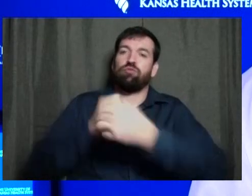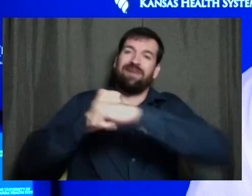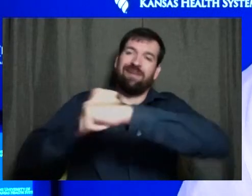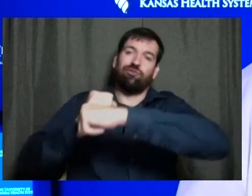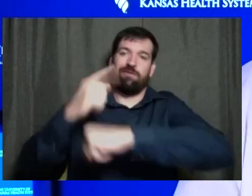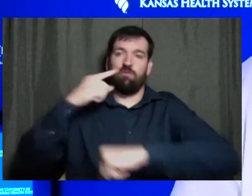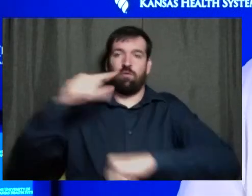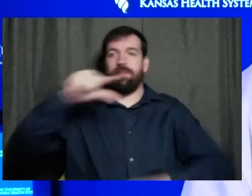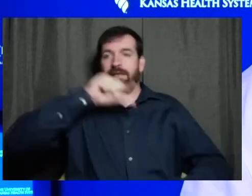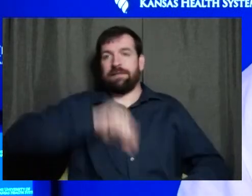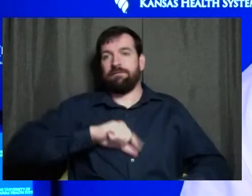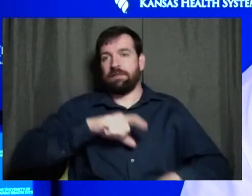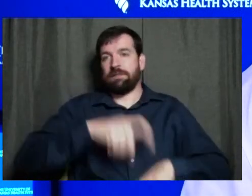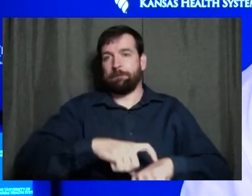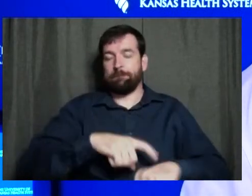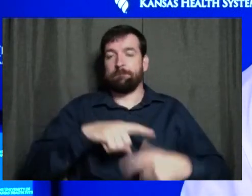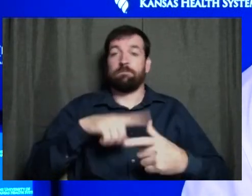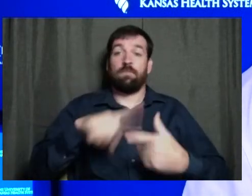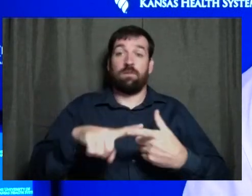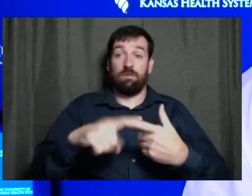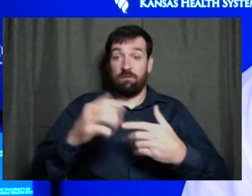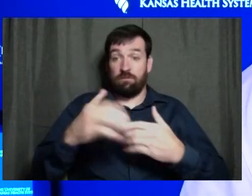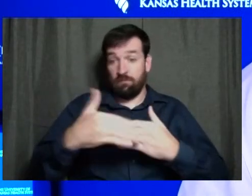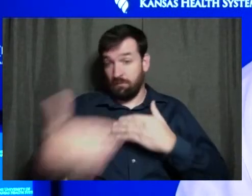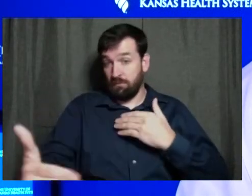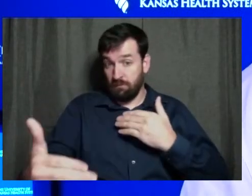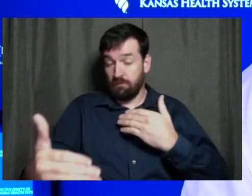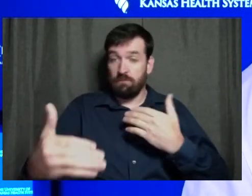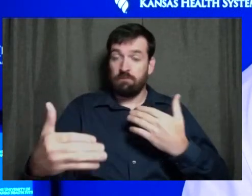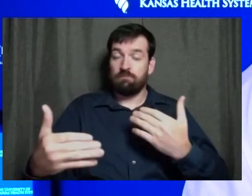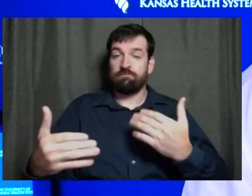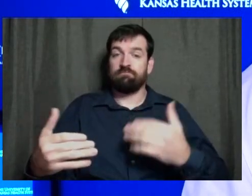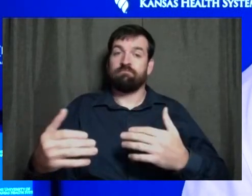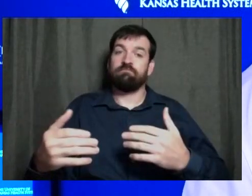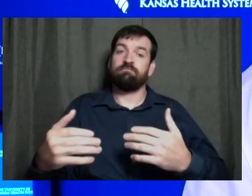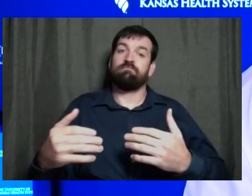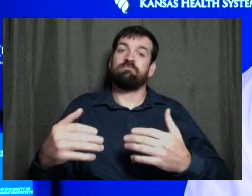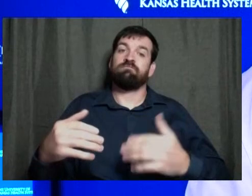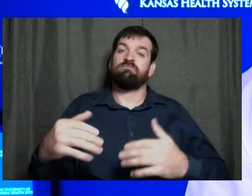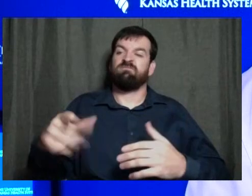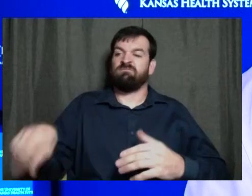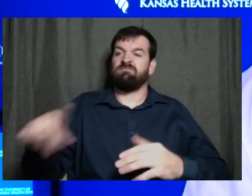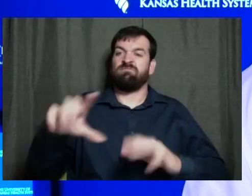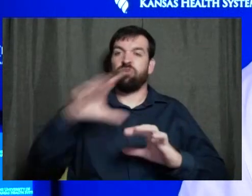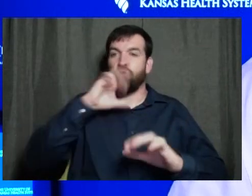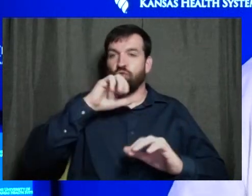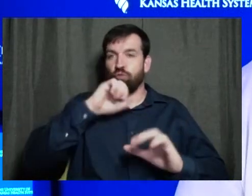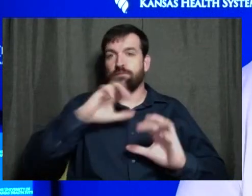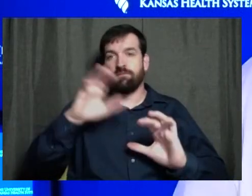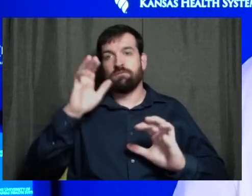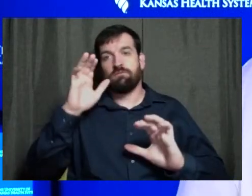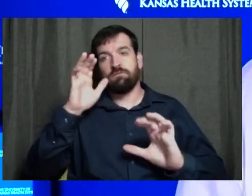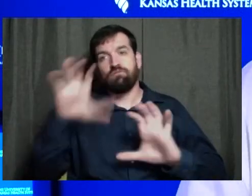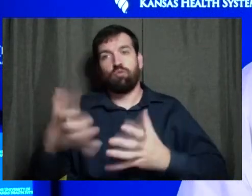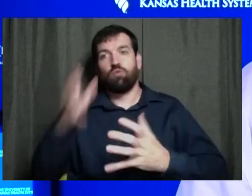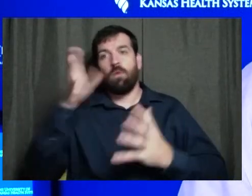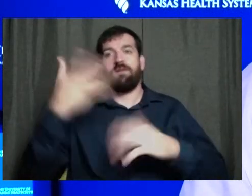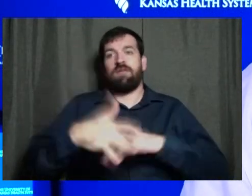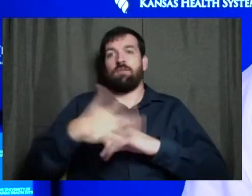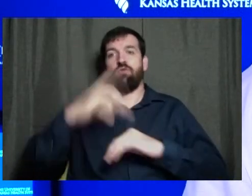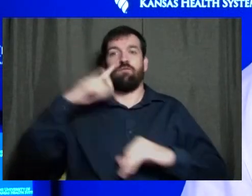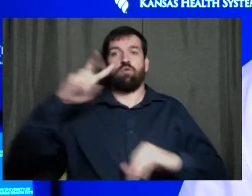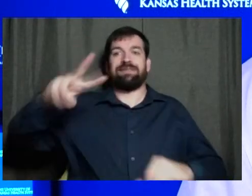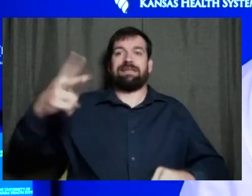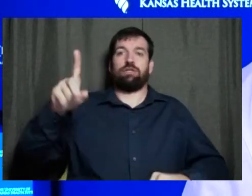around, and then certainly after that, those age groups are going to be eligible for their second dose, and then hopefully keep